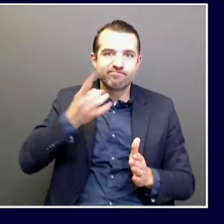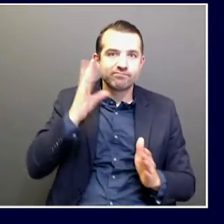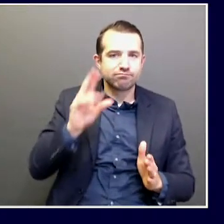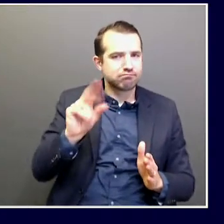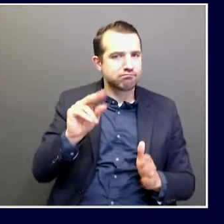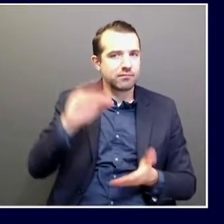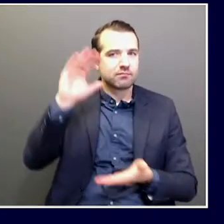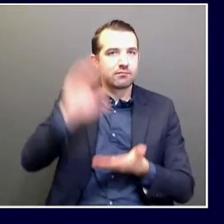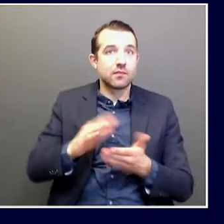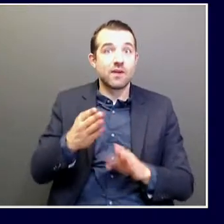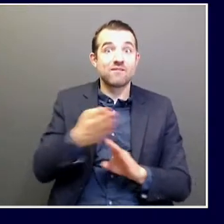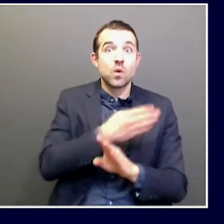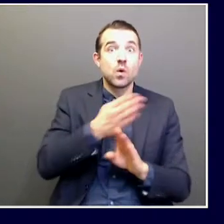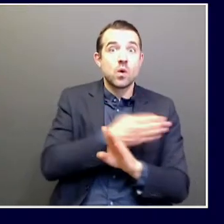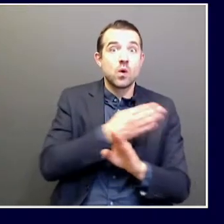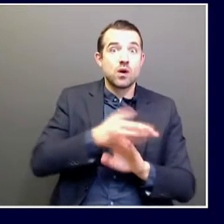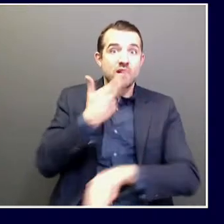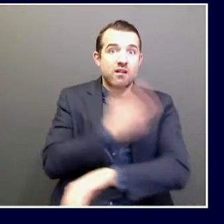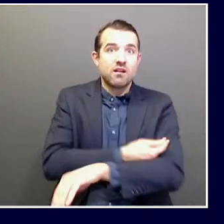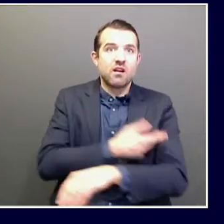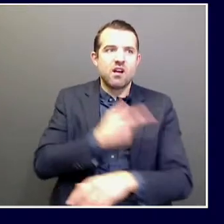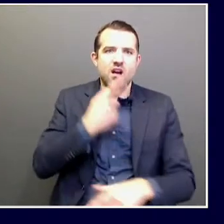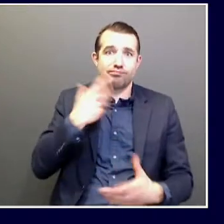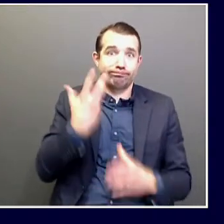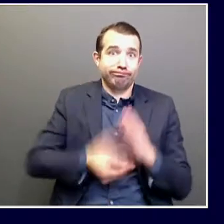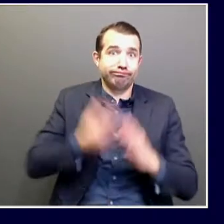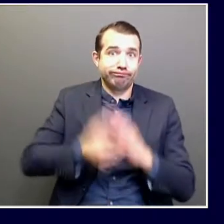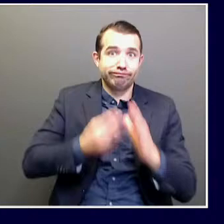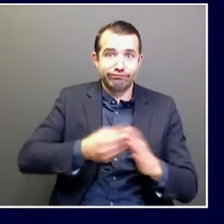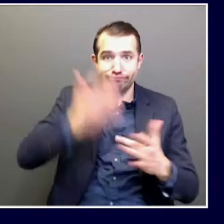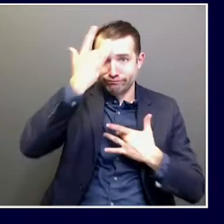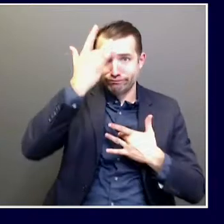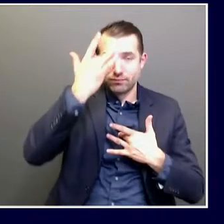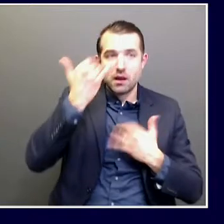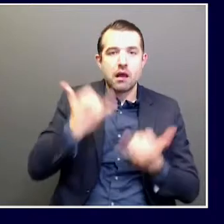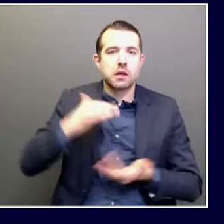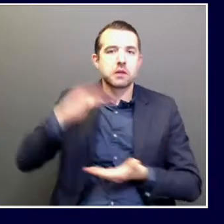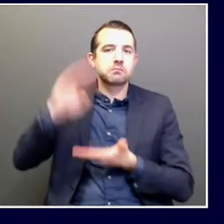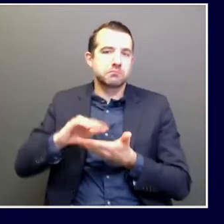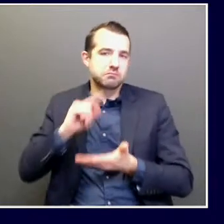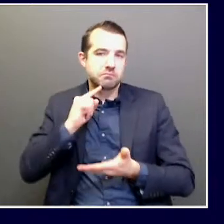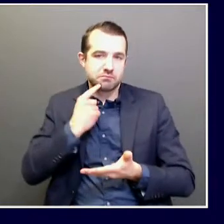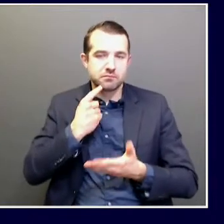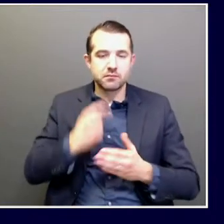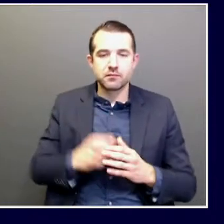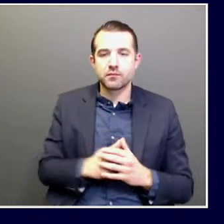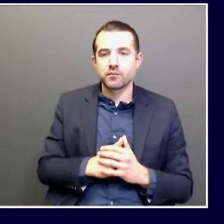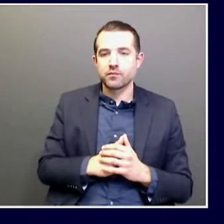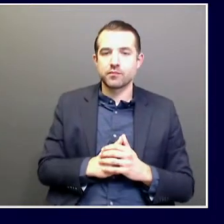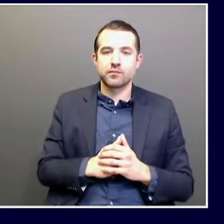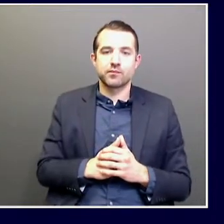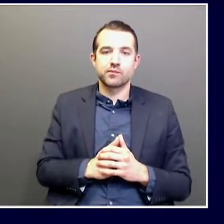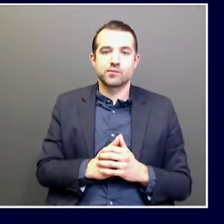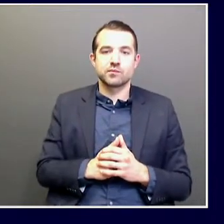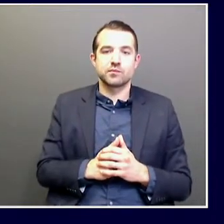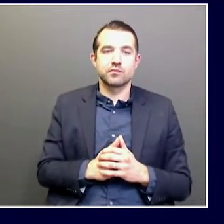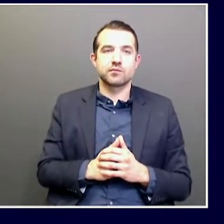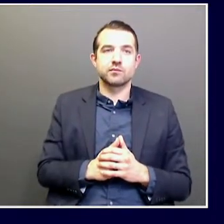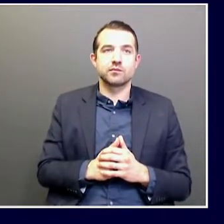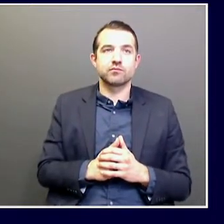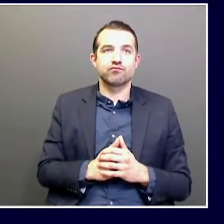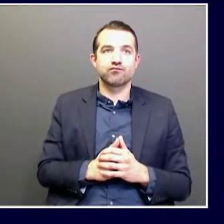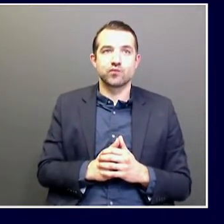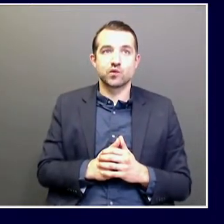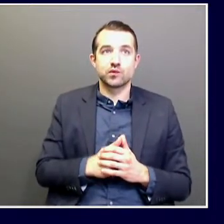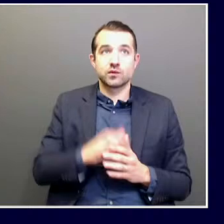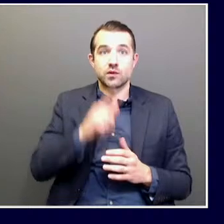era. Similarly, the percentage of people who have been affected by an outbreak who then find themselves in the hospital is a lot